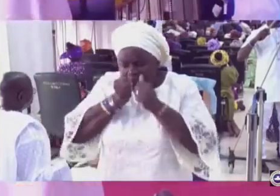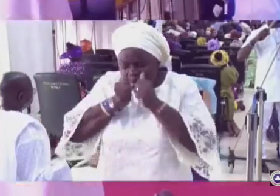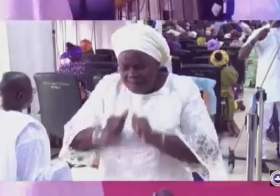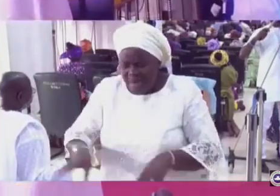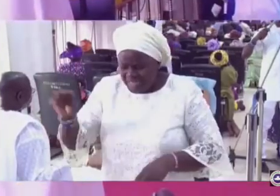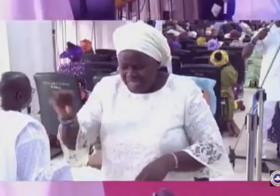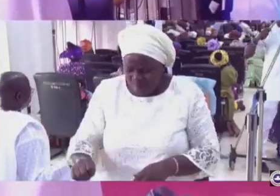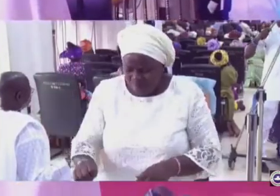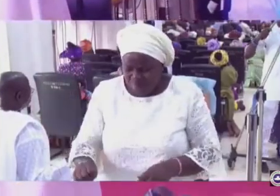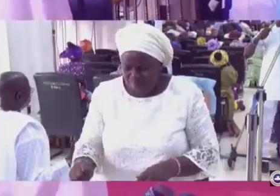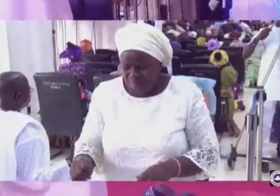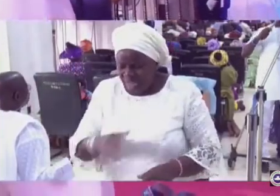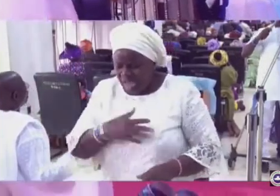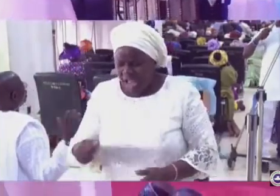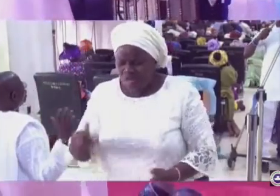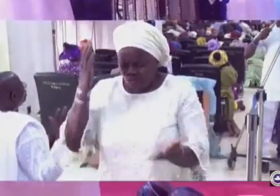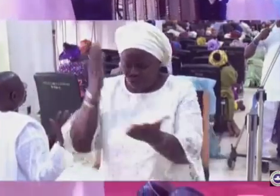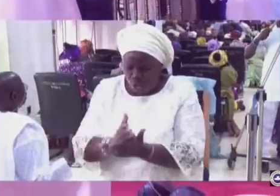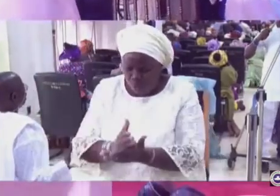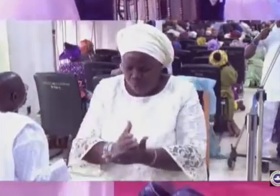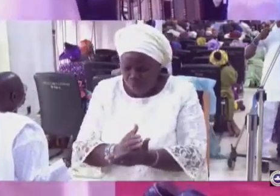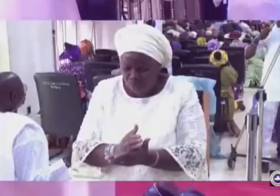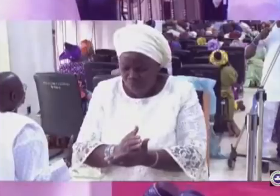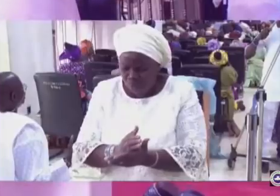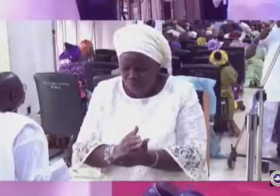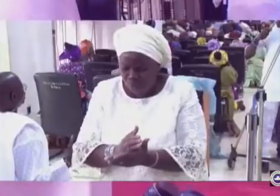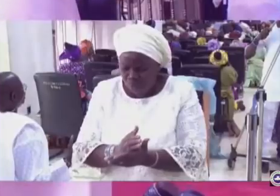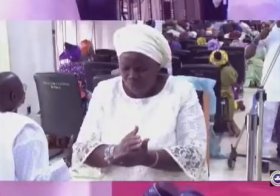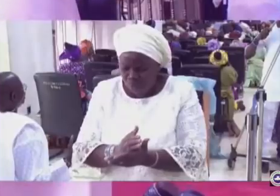Let this year be a year of success.